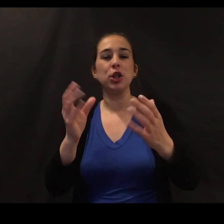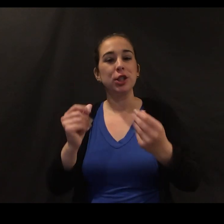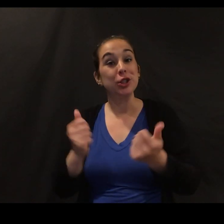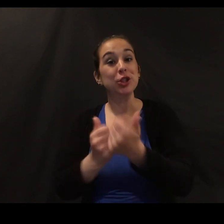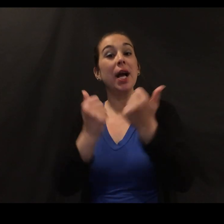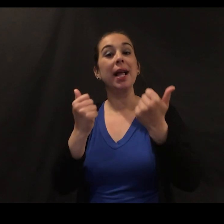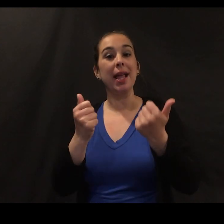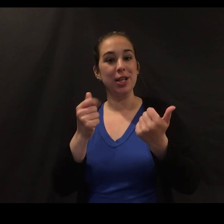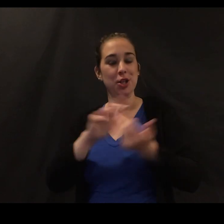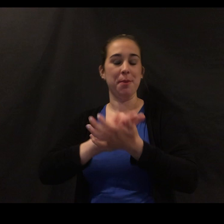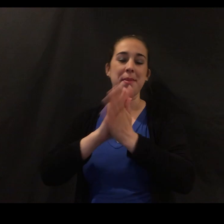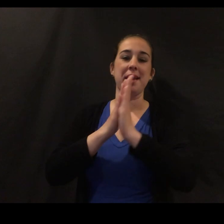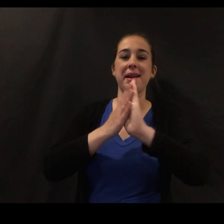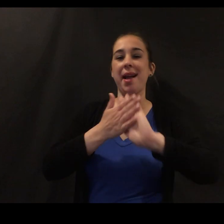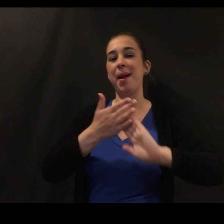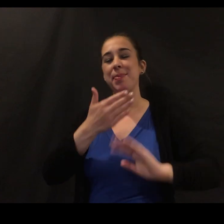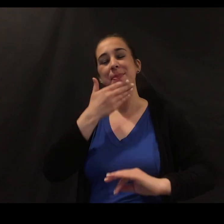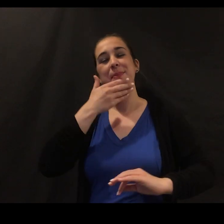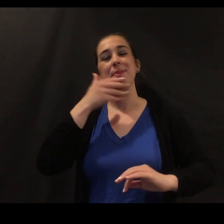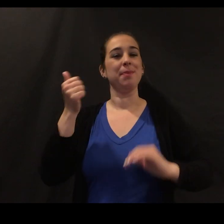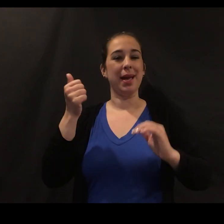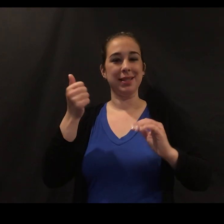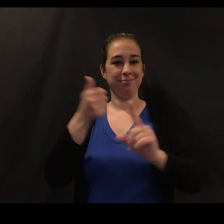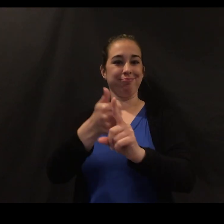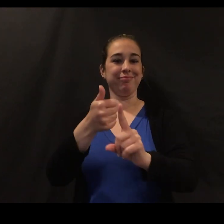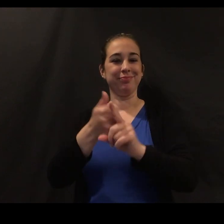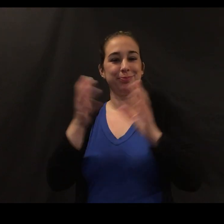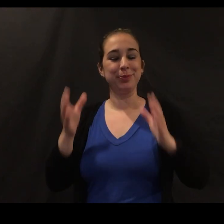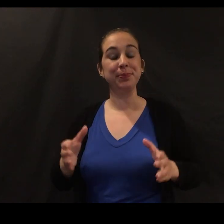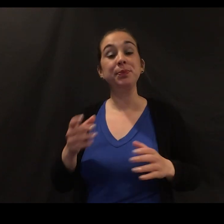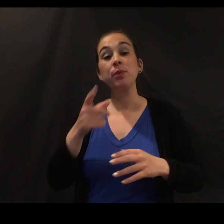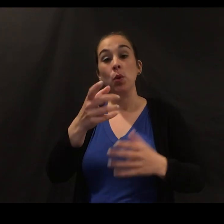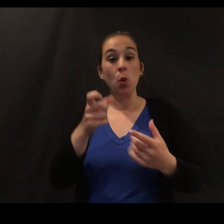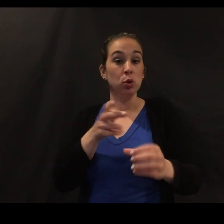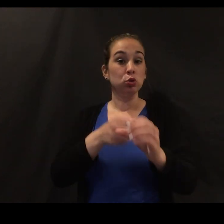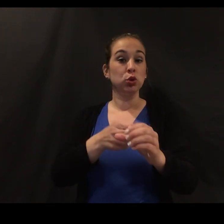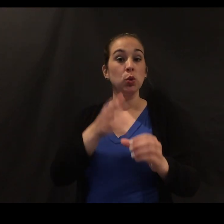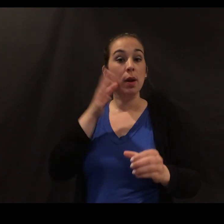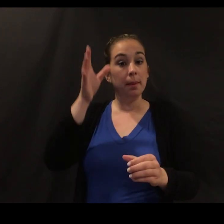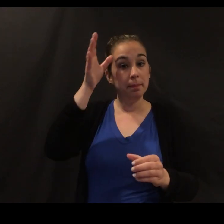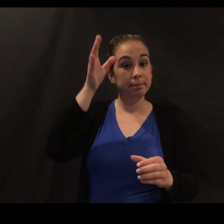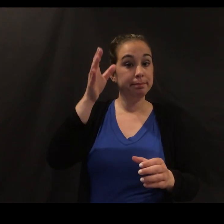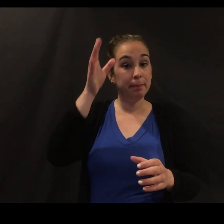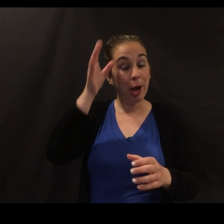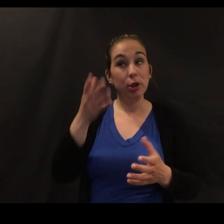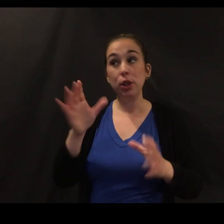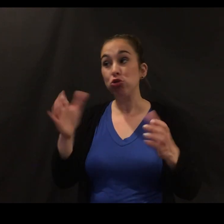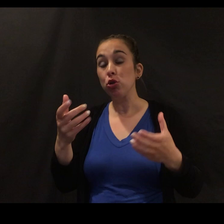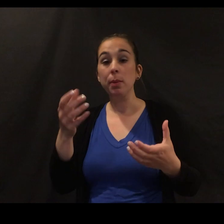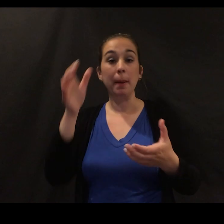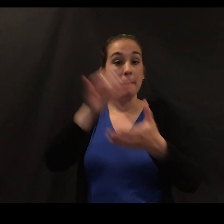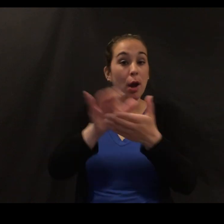best version of yourself. To join marriage, parenting, or any other groups, visit